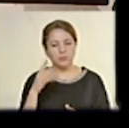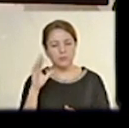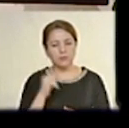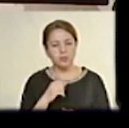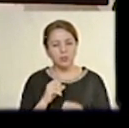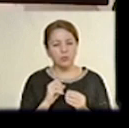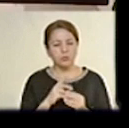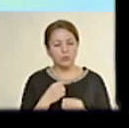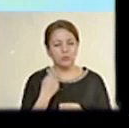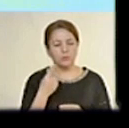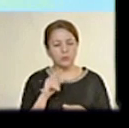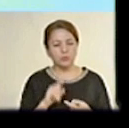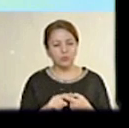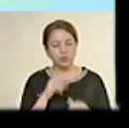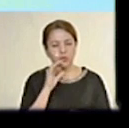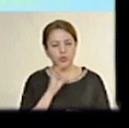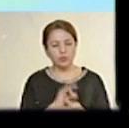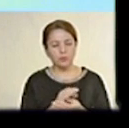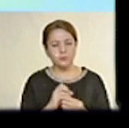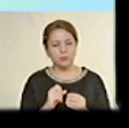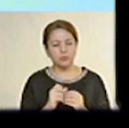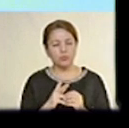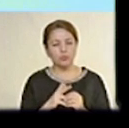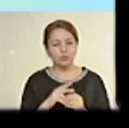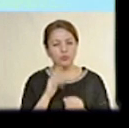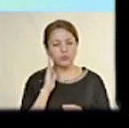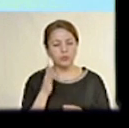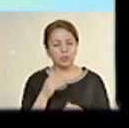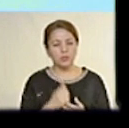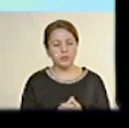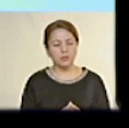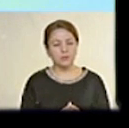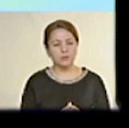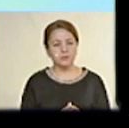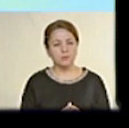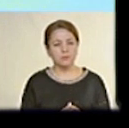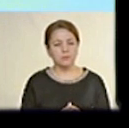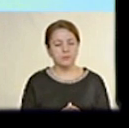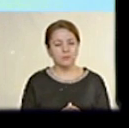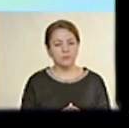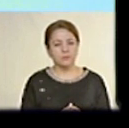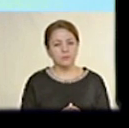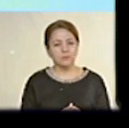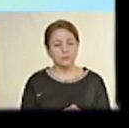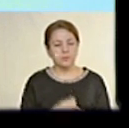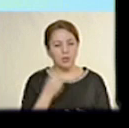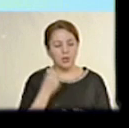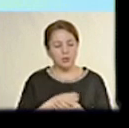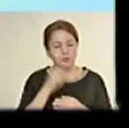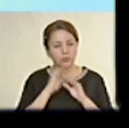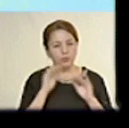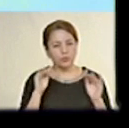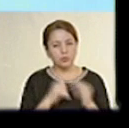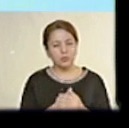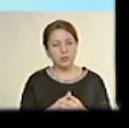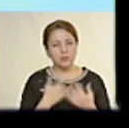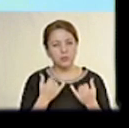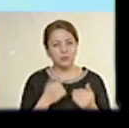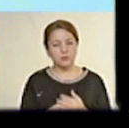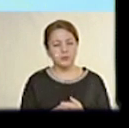ga 1 ni qo'ysak javob o'z-o'zidan ma'lumki 13 ga teng ekan. Aziz o'quvchilar,